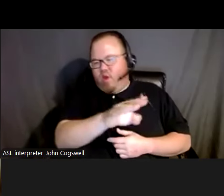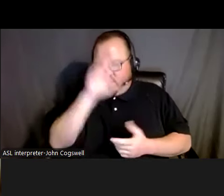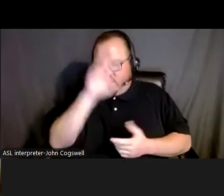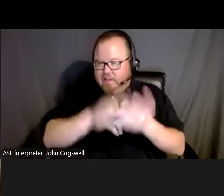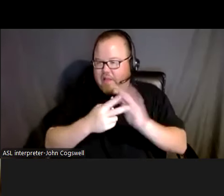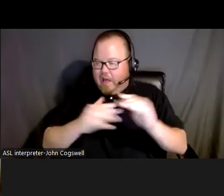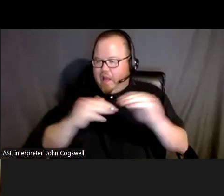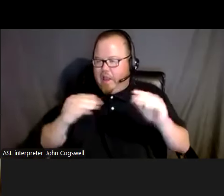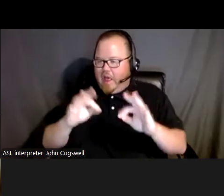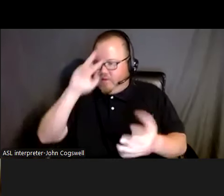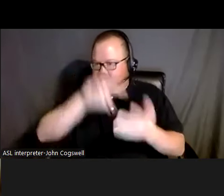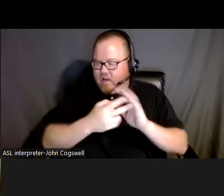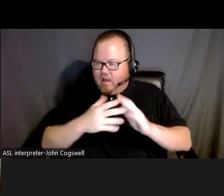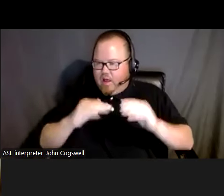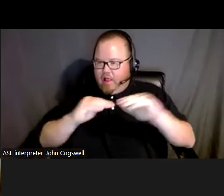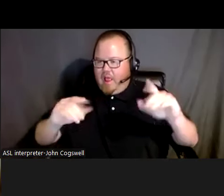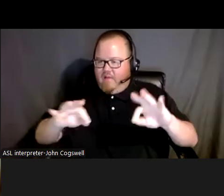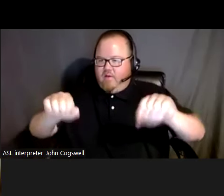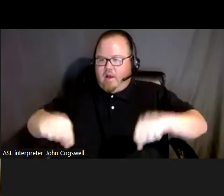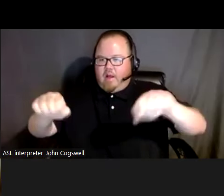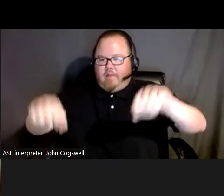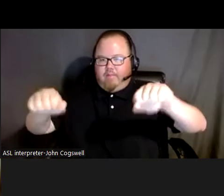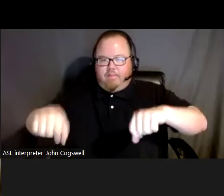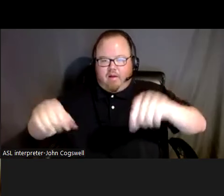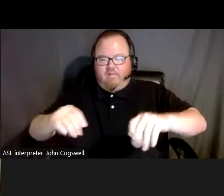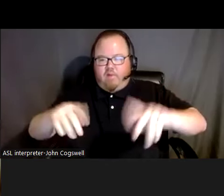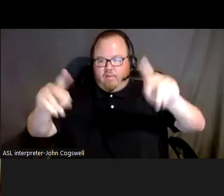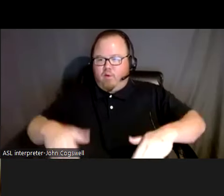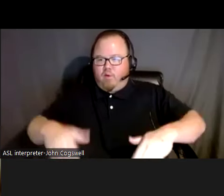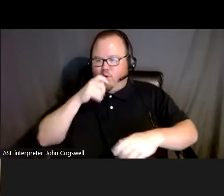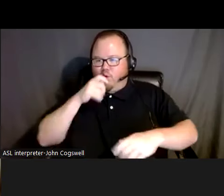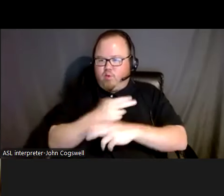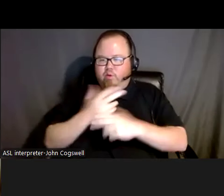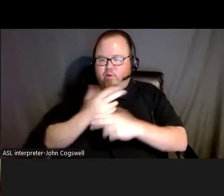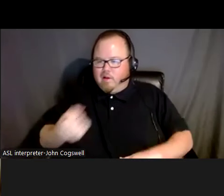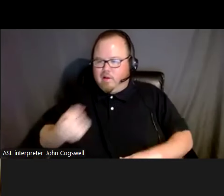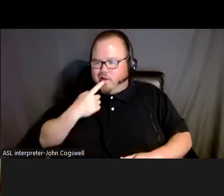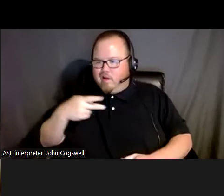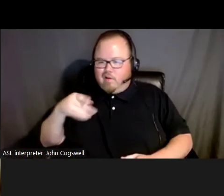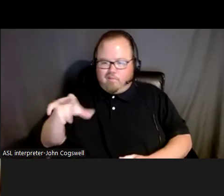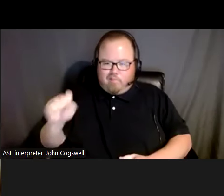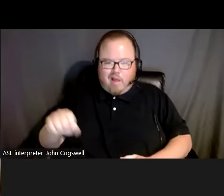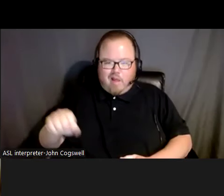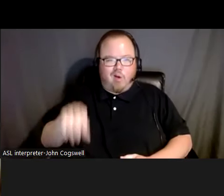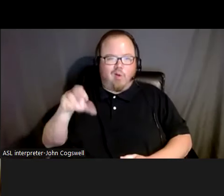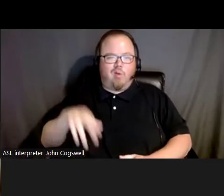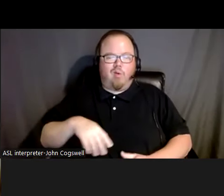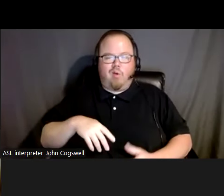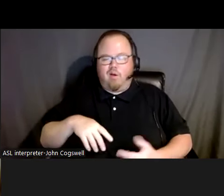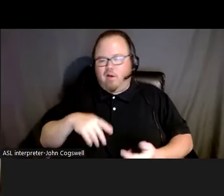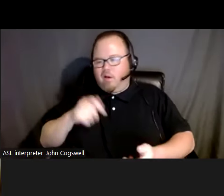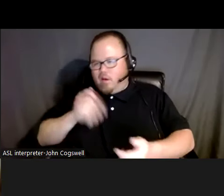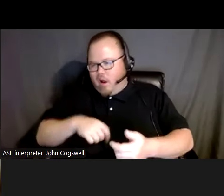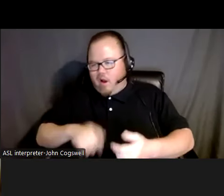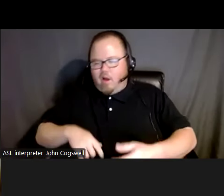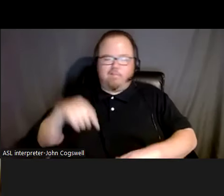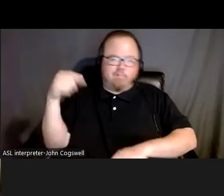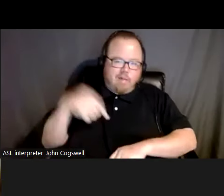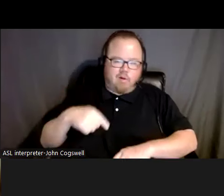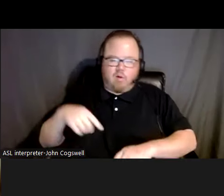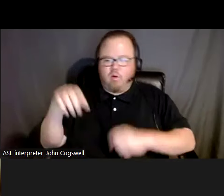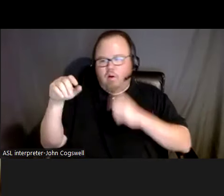of capability in somebody who makes an attempt using pills, or cutting and piercing, versus